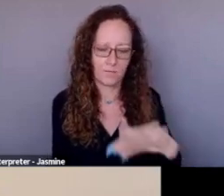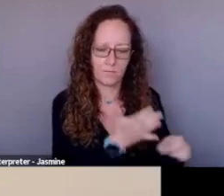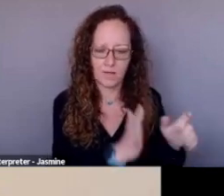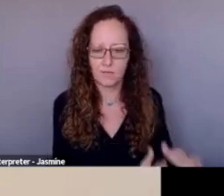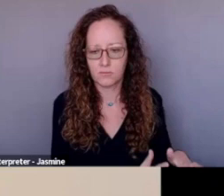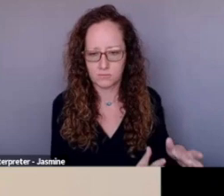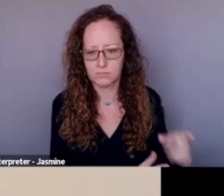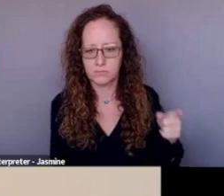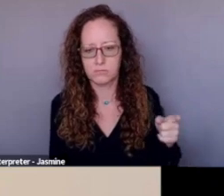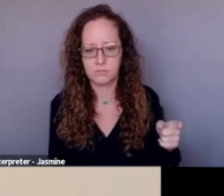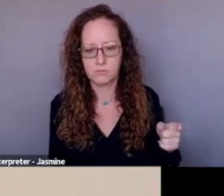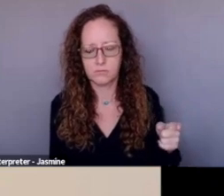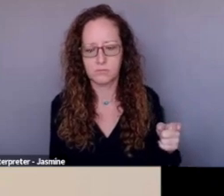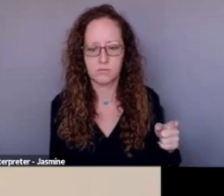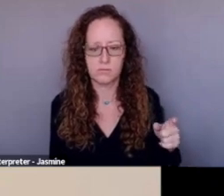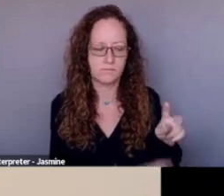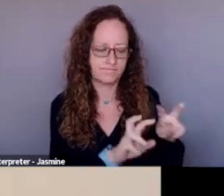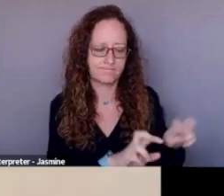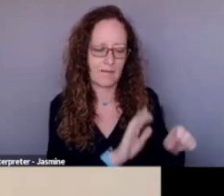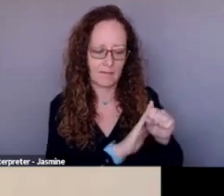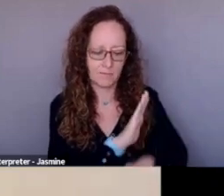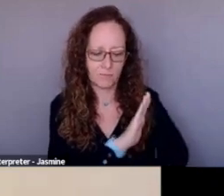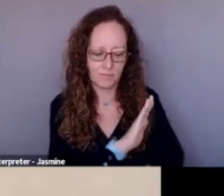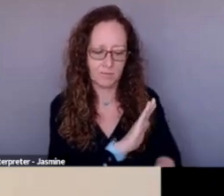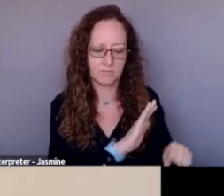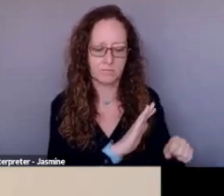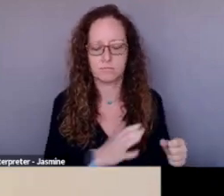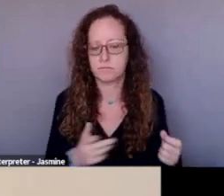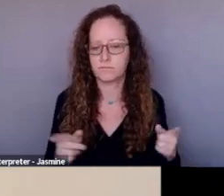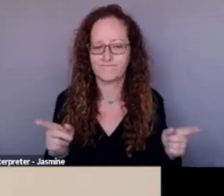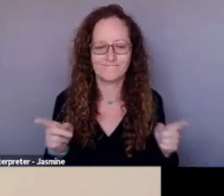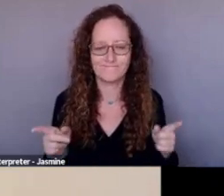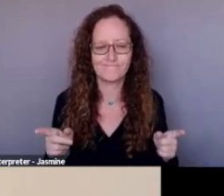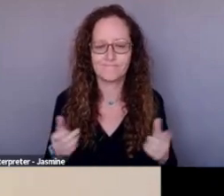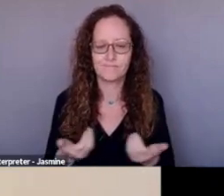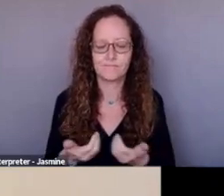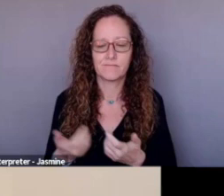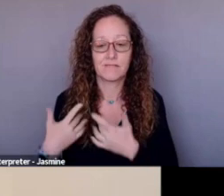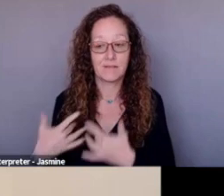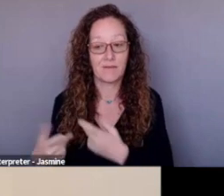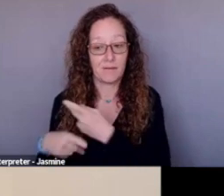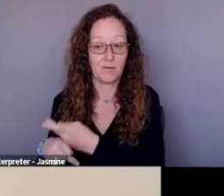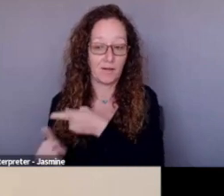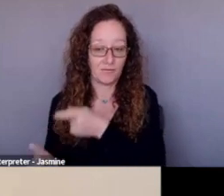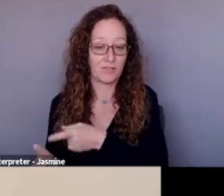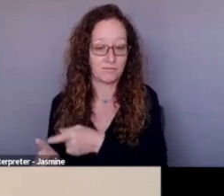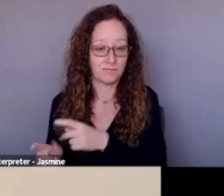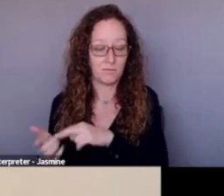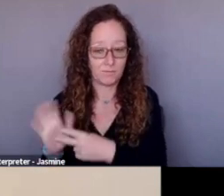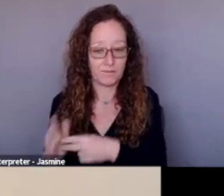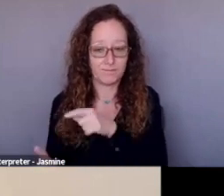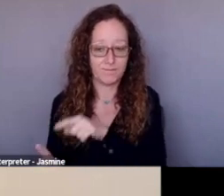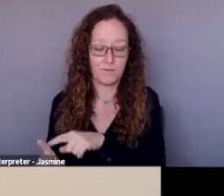analysis aspect of things to be able to help the playwright. So for a production, if you're looking